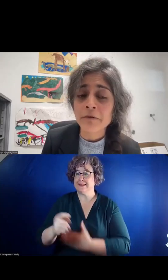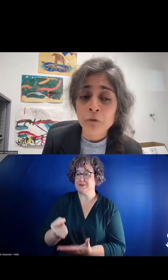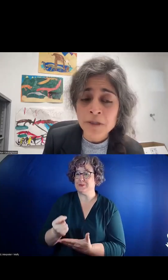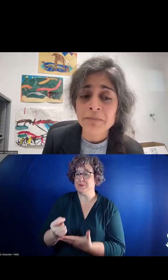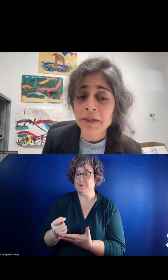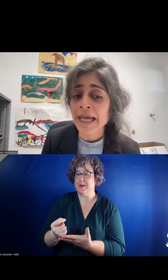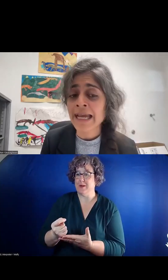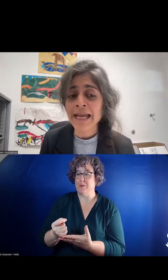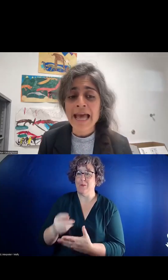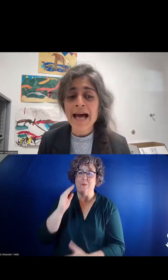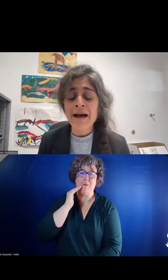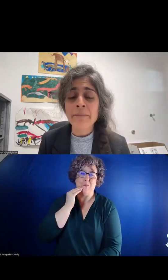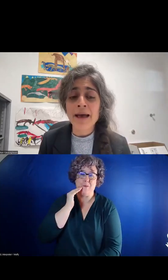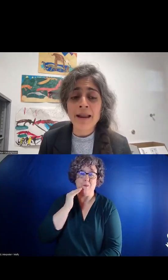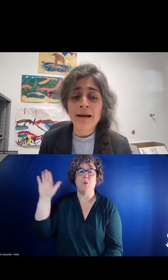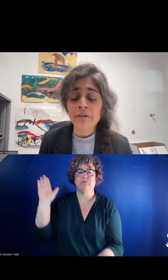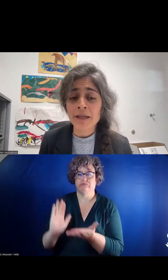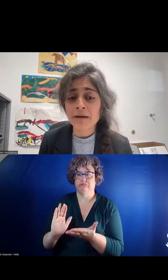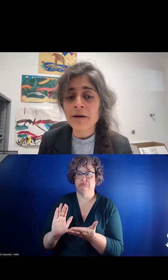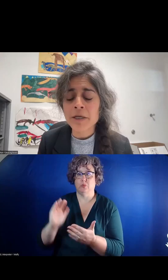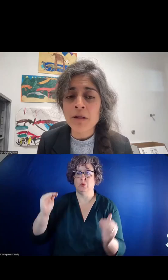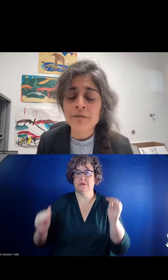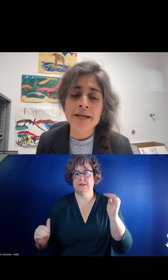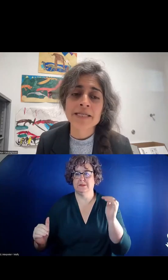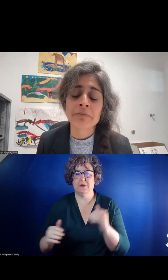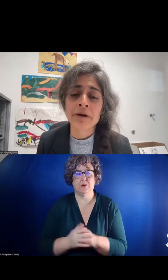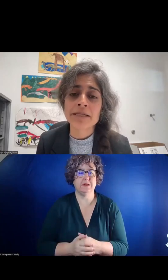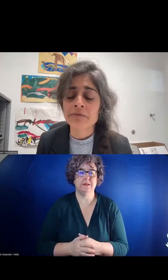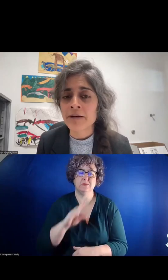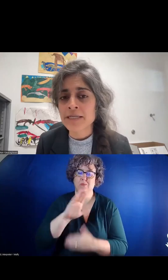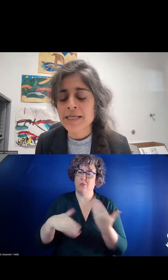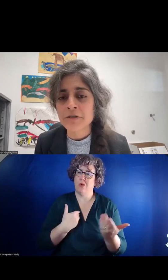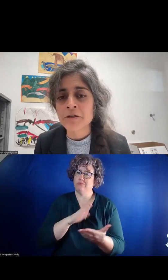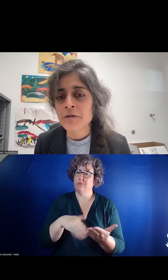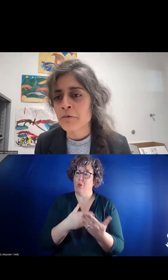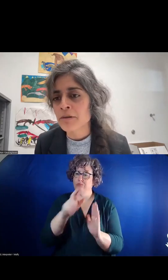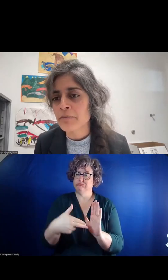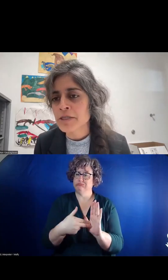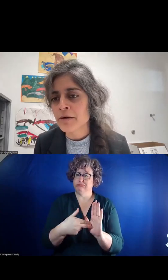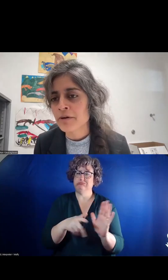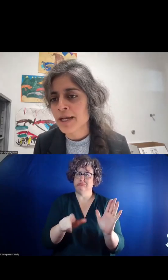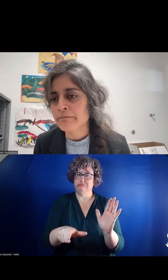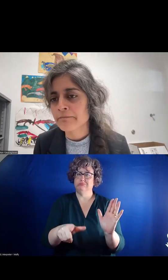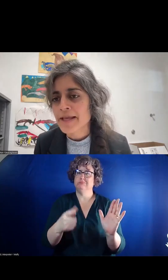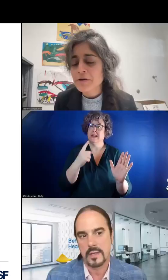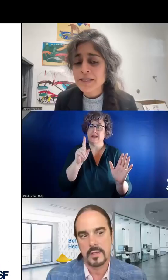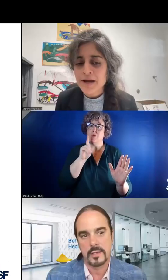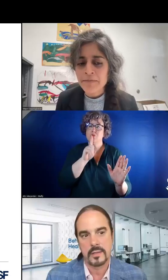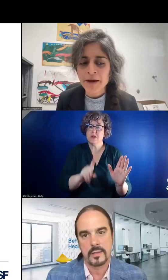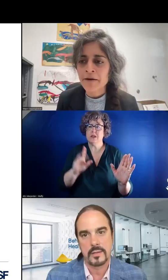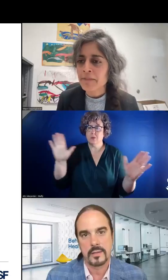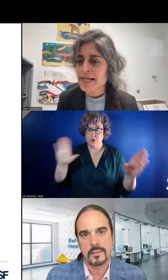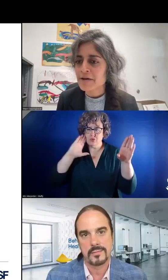a role to play, and I really encourage all of us to bring this front and center to the work that we do every day. So